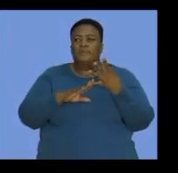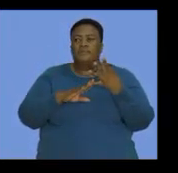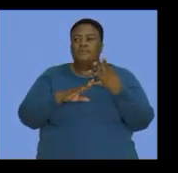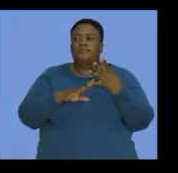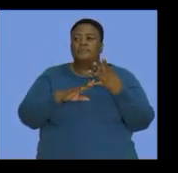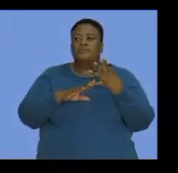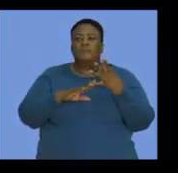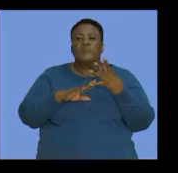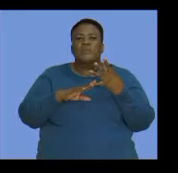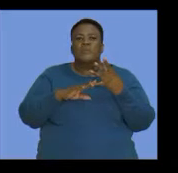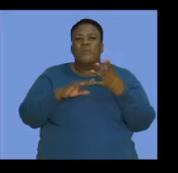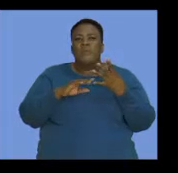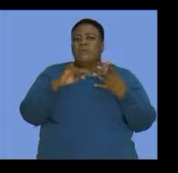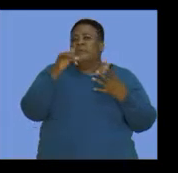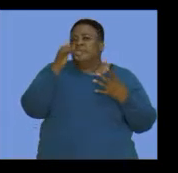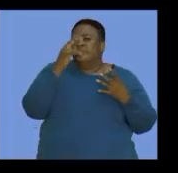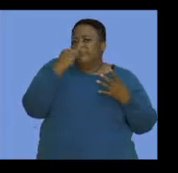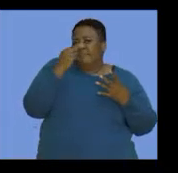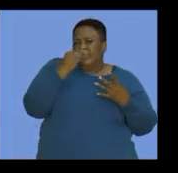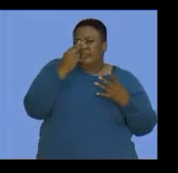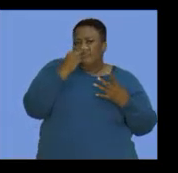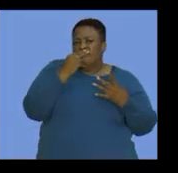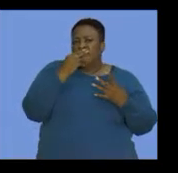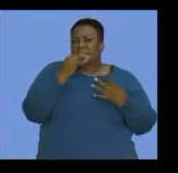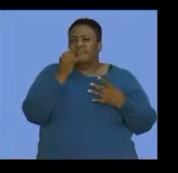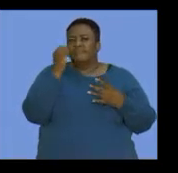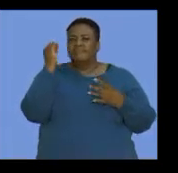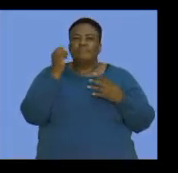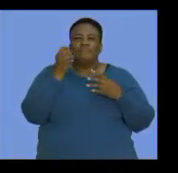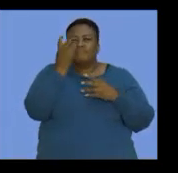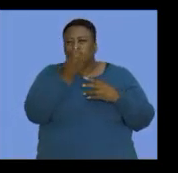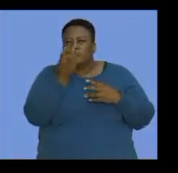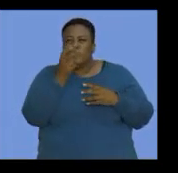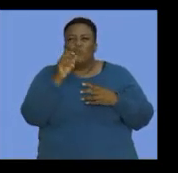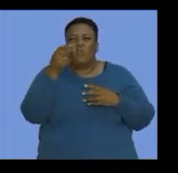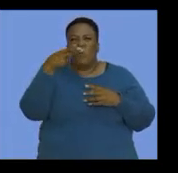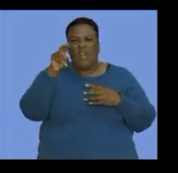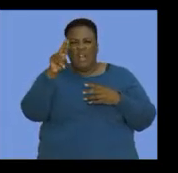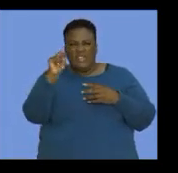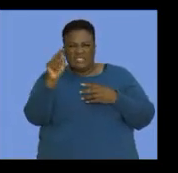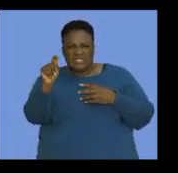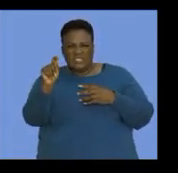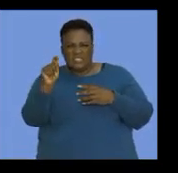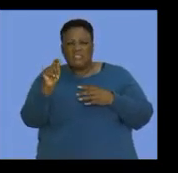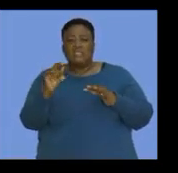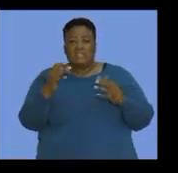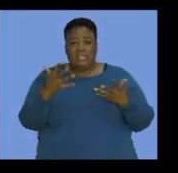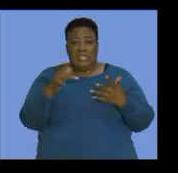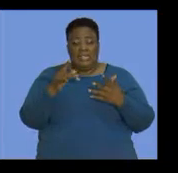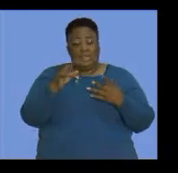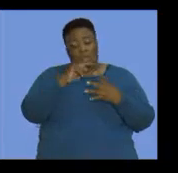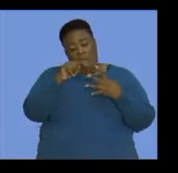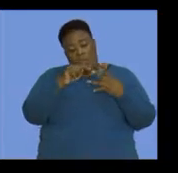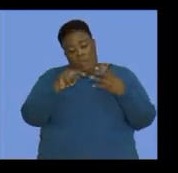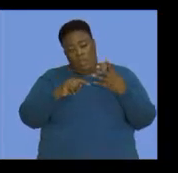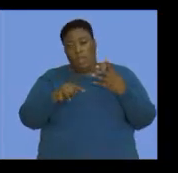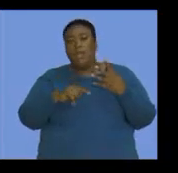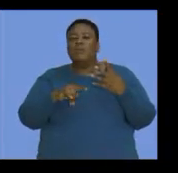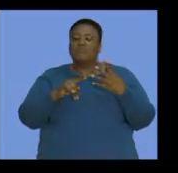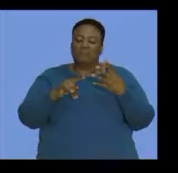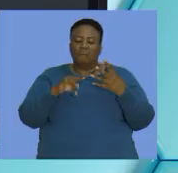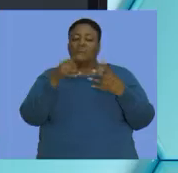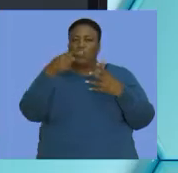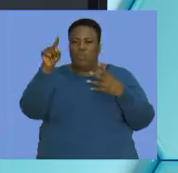hunting. So all of these seem to be quite correct, but there is a significantly correct answer in